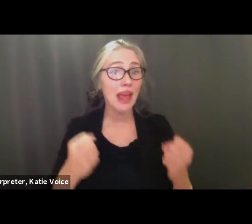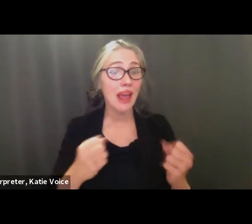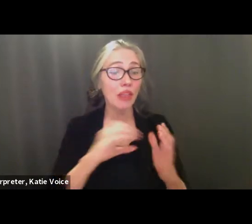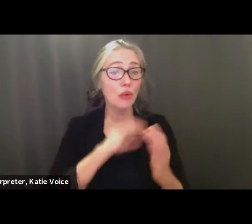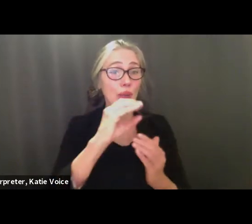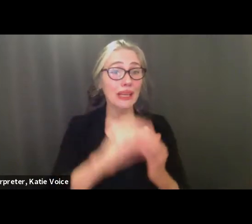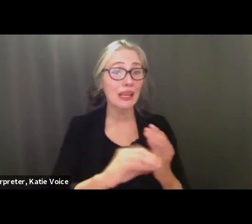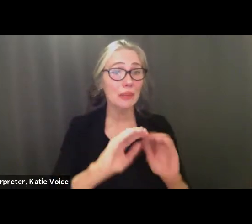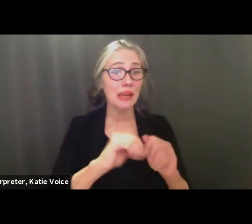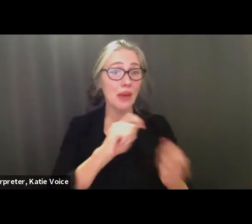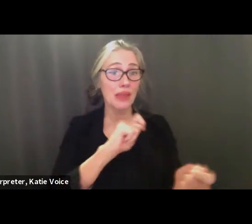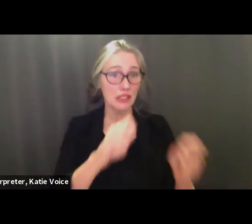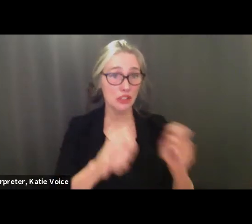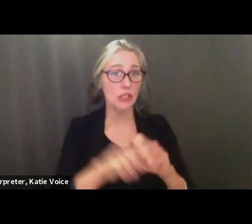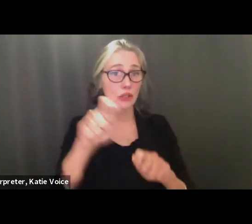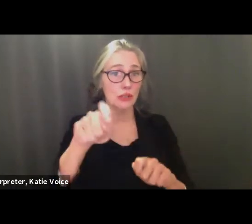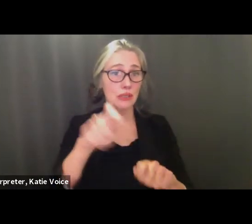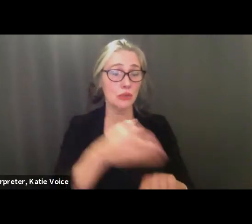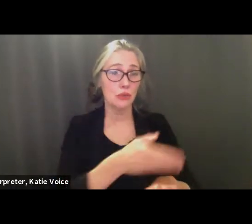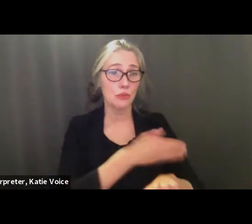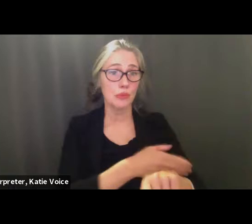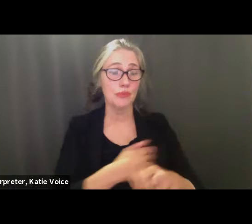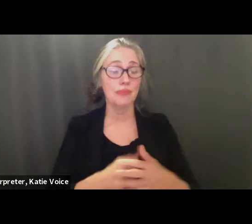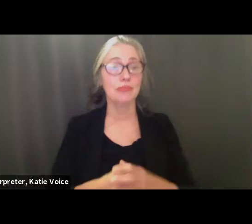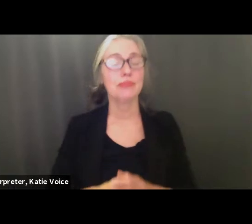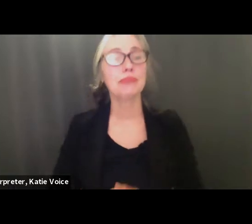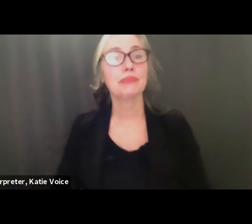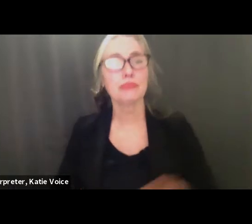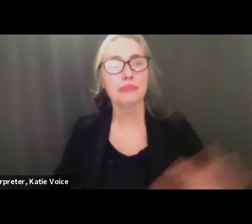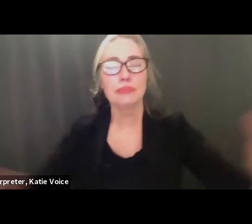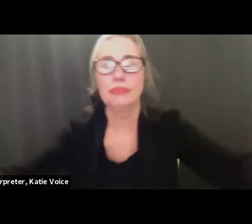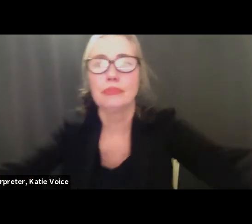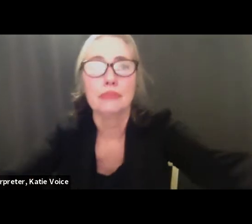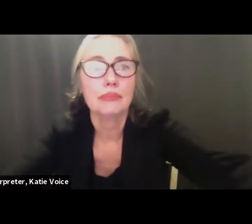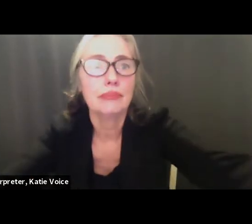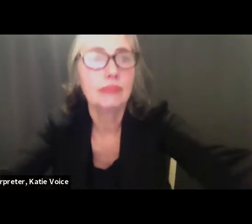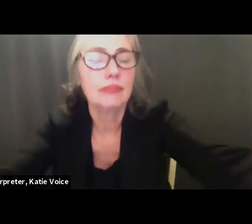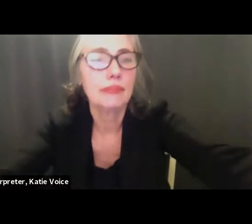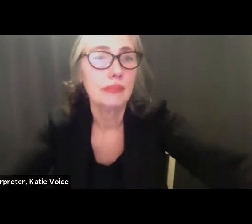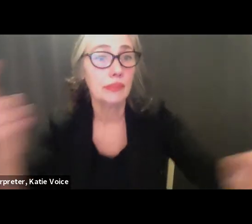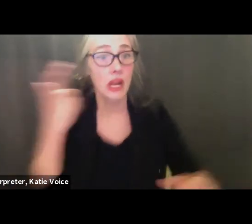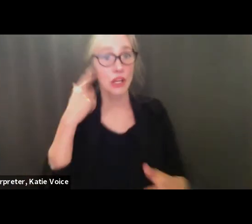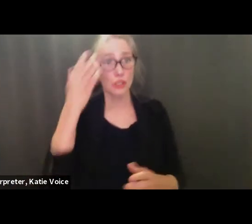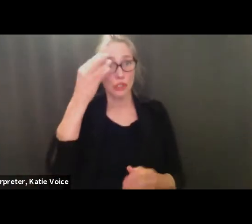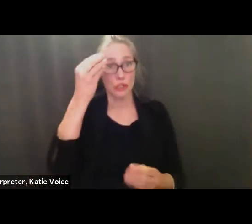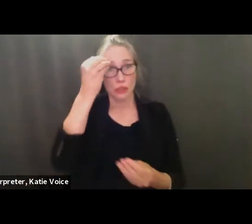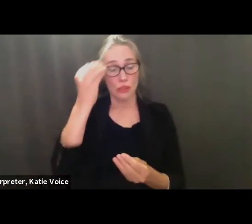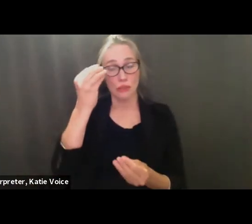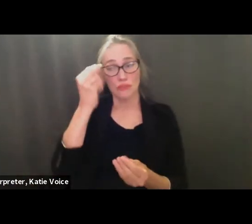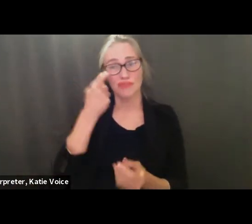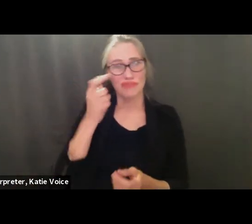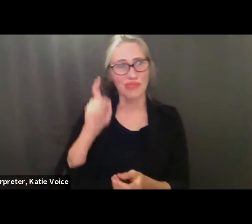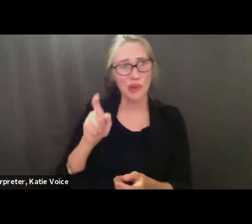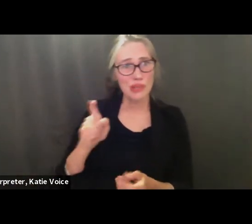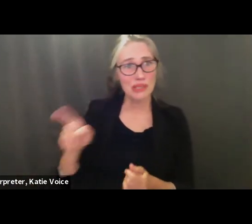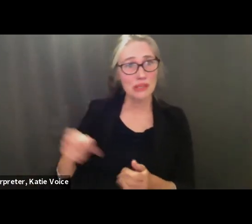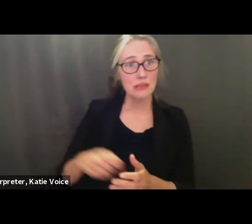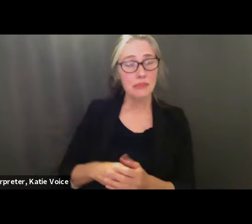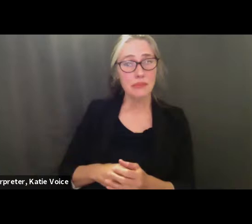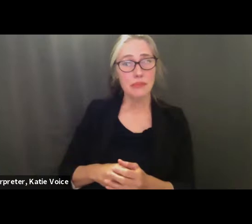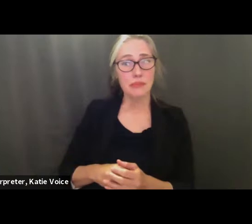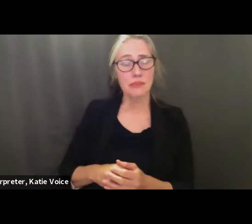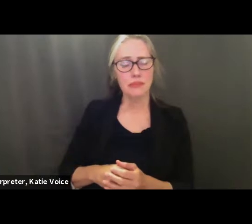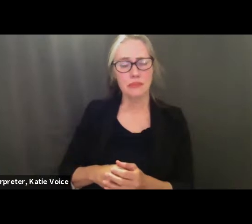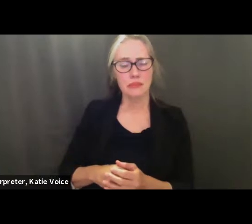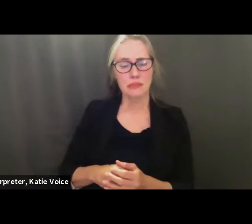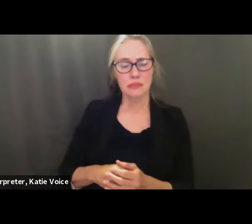needs to change about it. And so I just noticed that the first thing is, why are